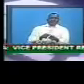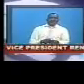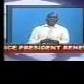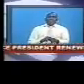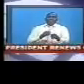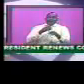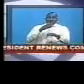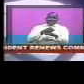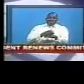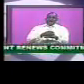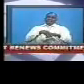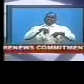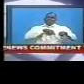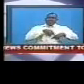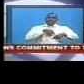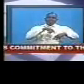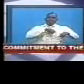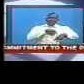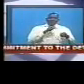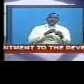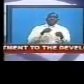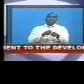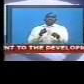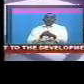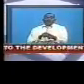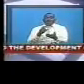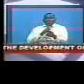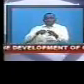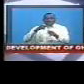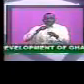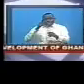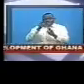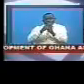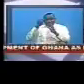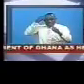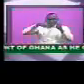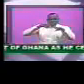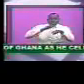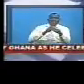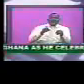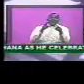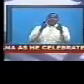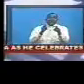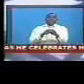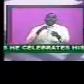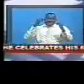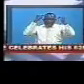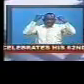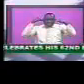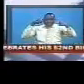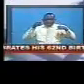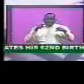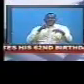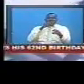doubtful. After a heated debate by both counsel, as well as inputs from some of the judges on the issue, Presiding